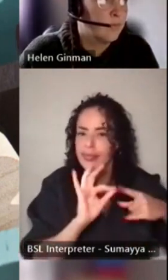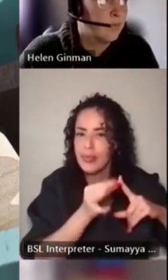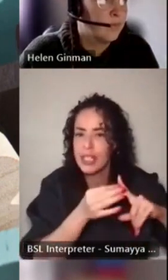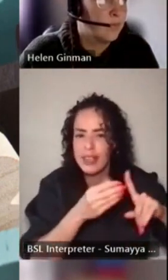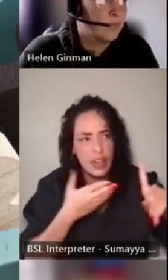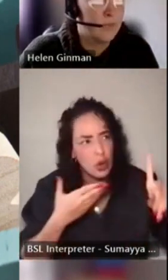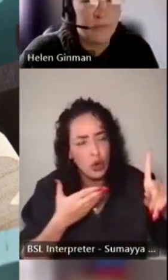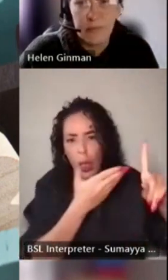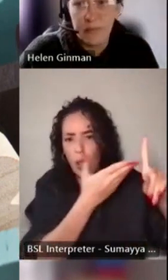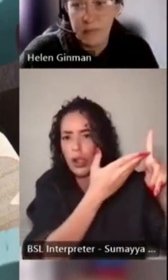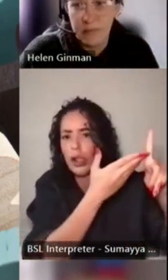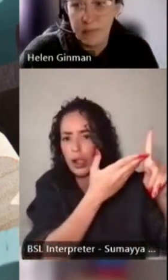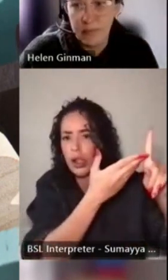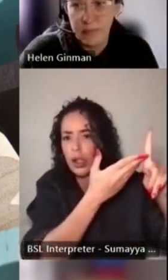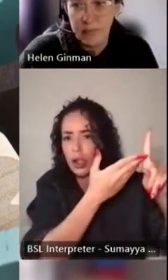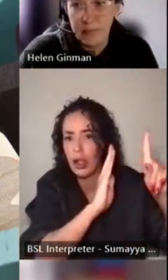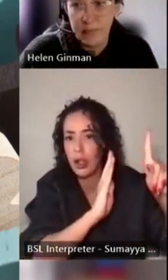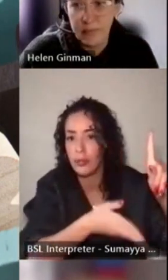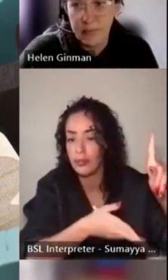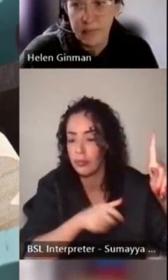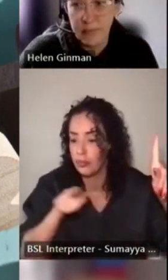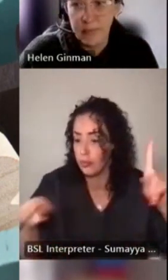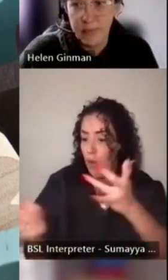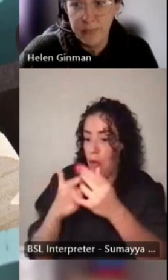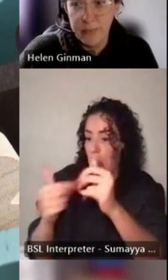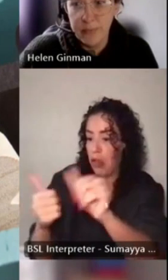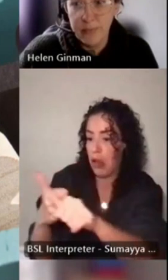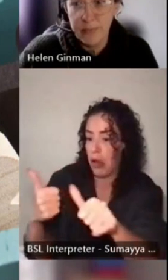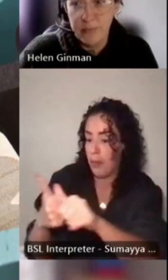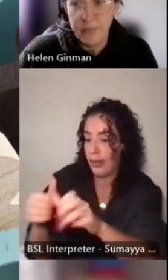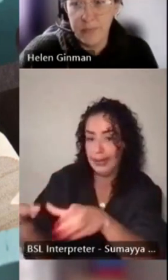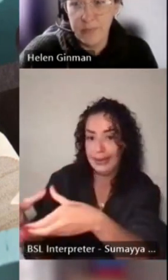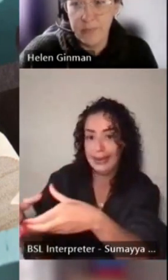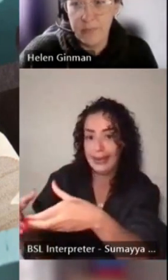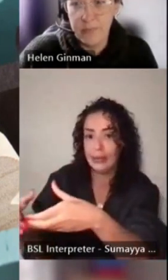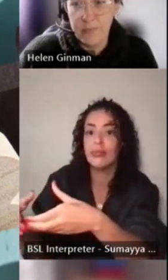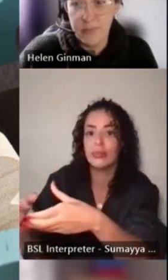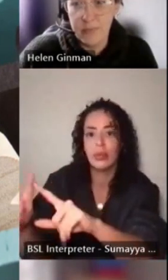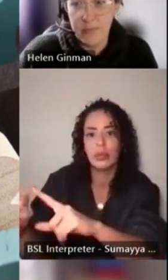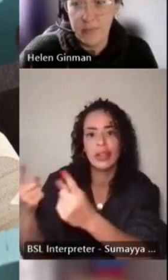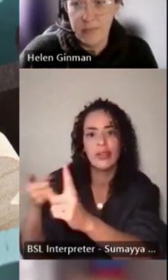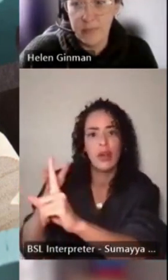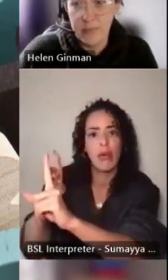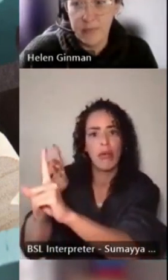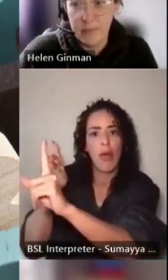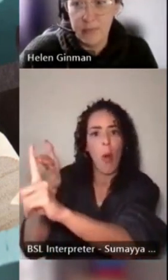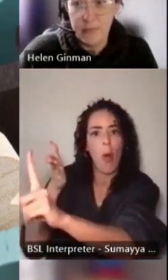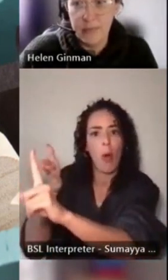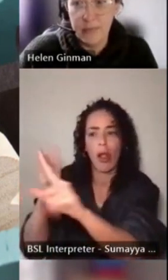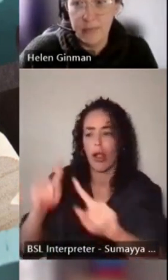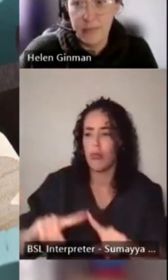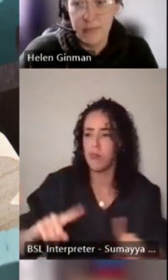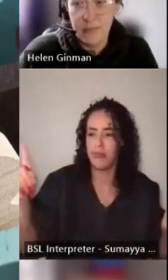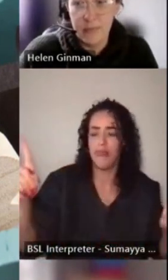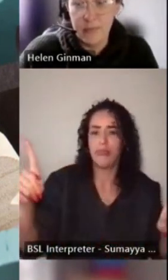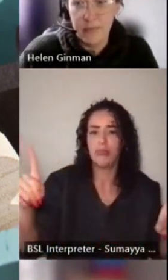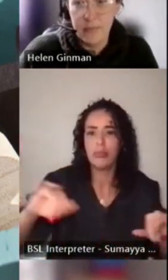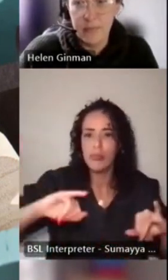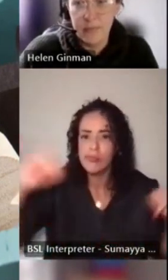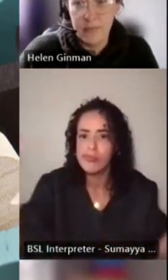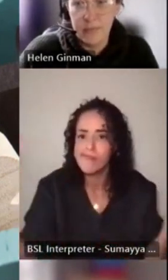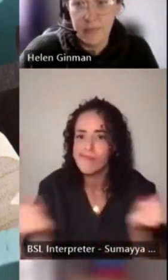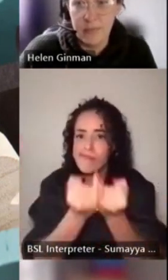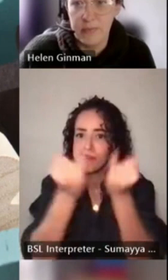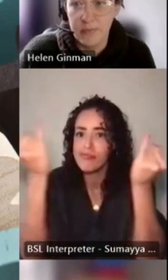goal, and when you have to interact with people from a different organisation, they might have some conflicting goals or ways of doing things. So this